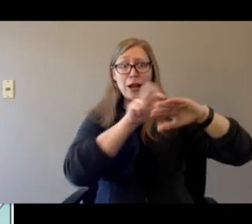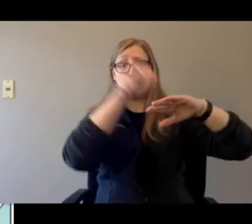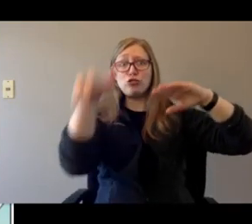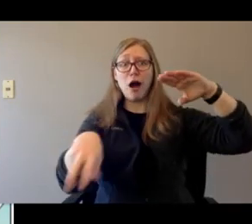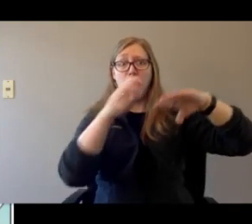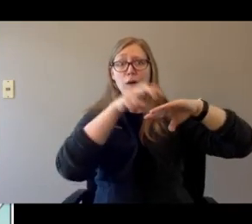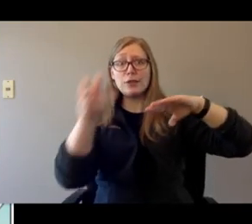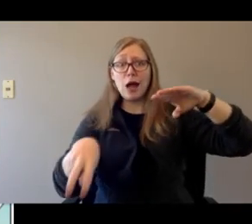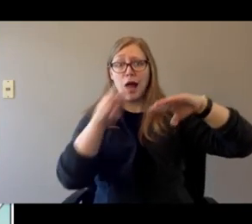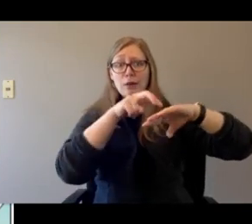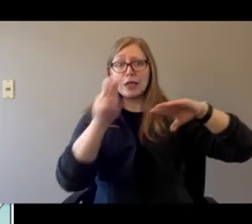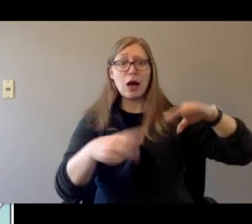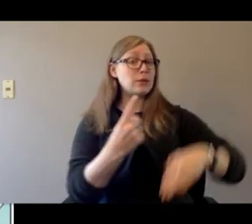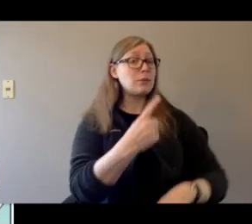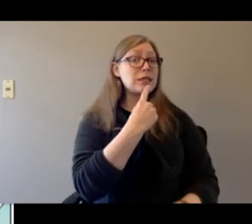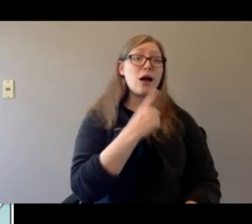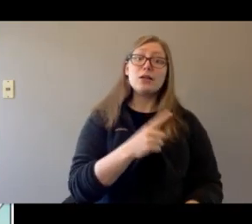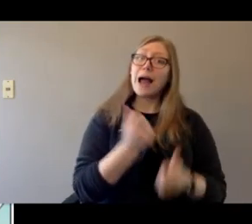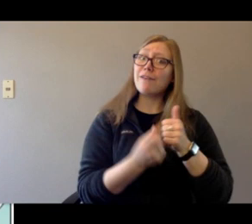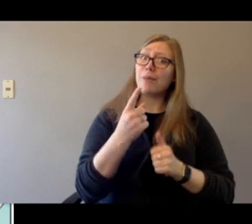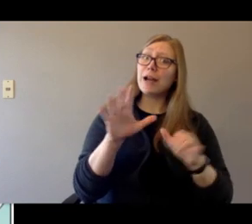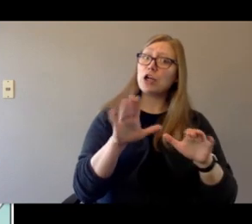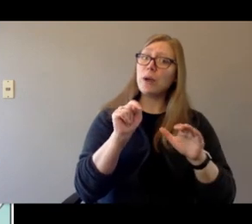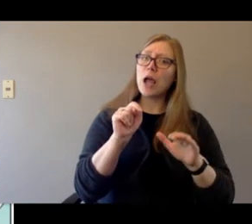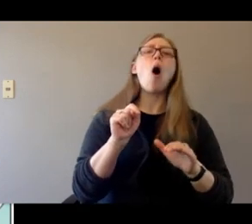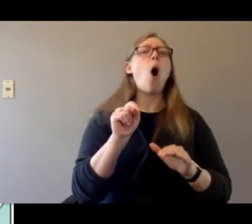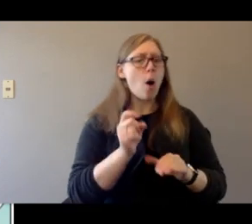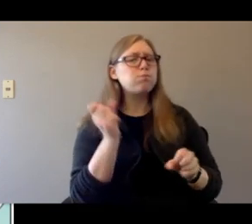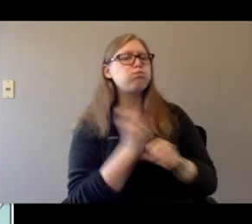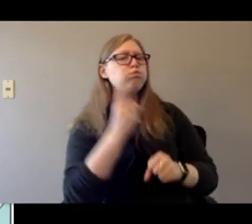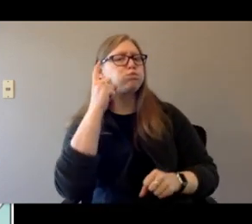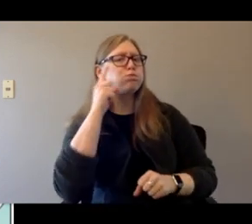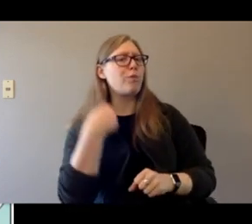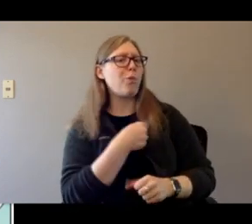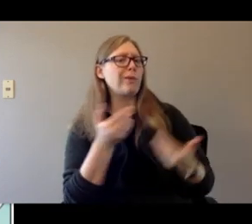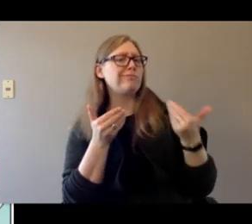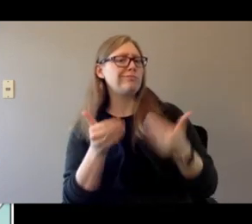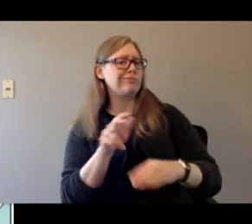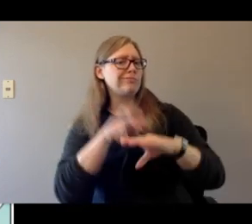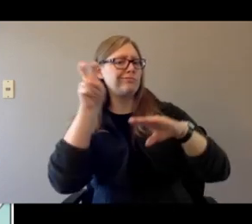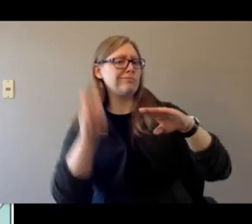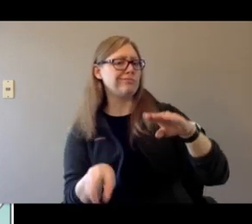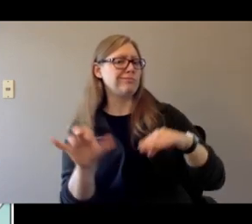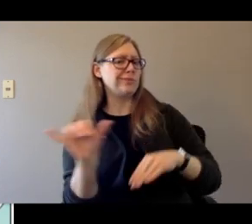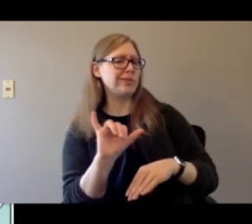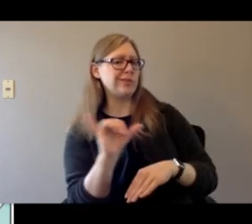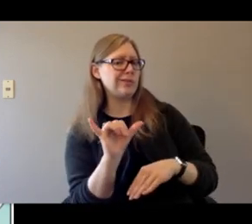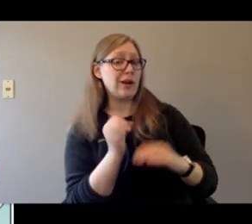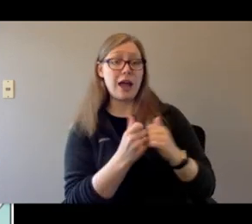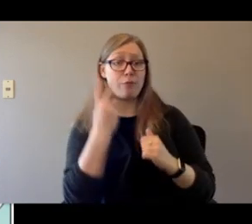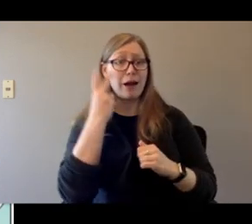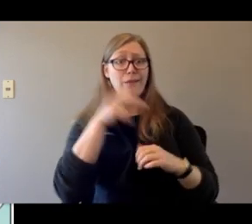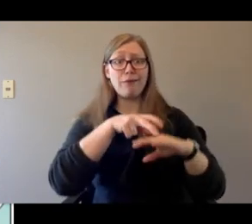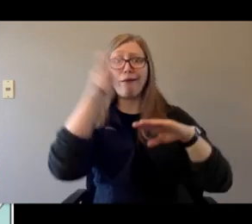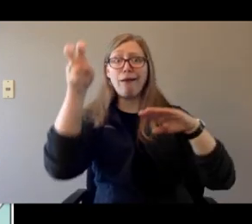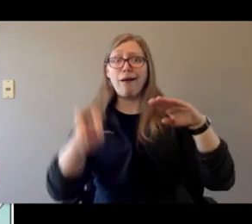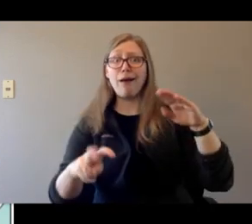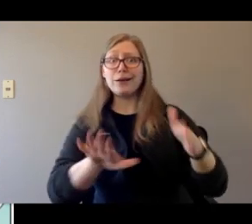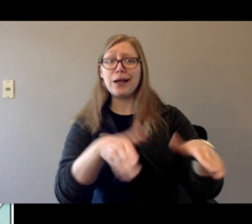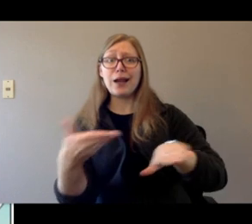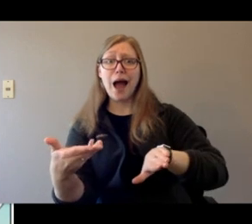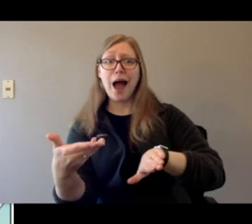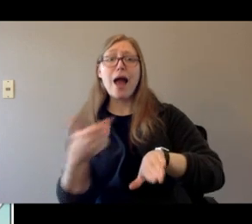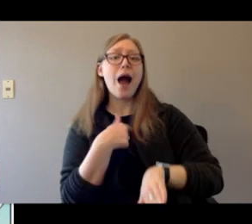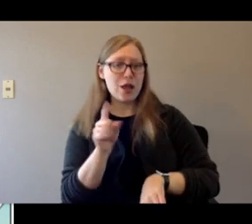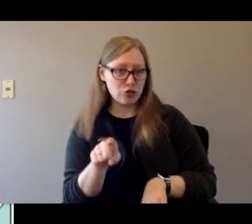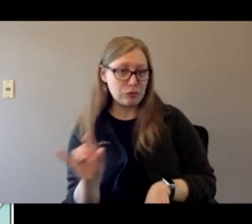saying everyone's doing it, and the other has said, oh, that makes total sense. If everyone's plunging to their death here, I might as